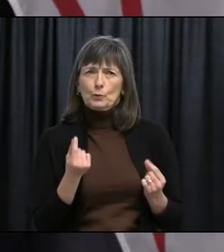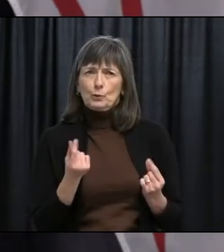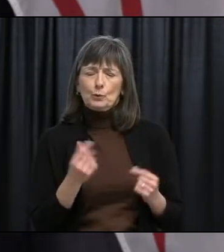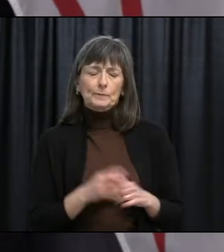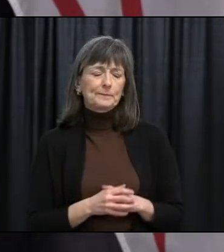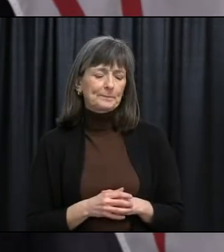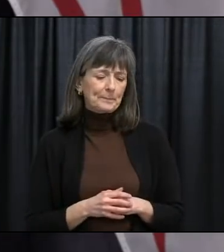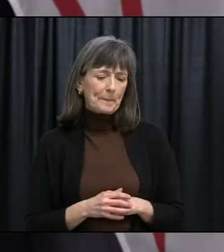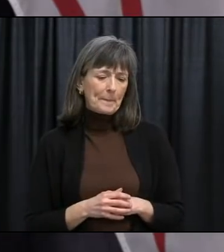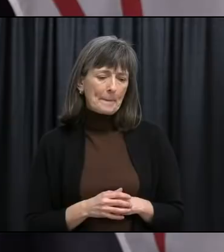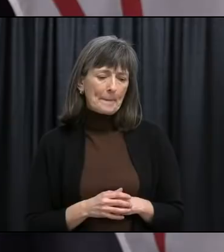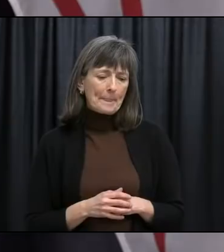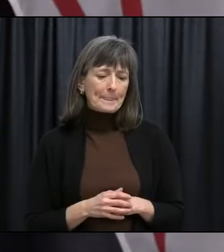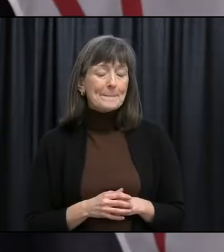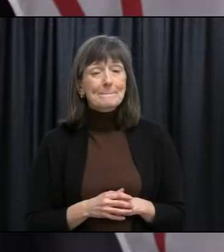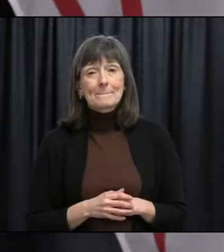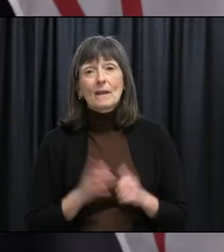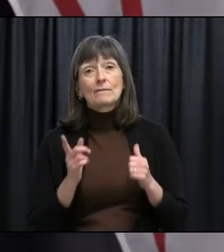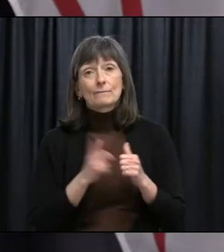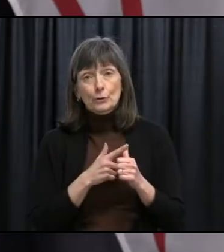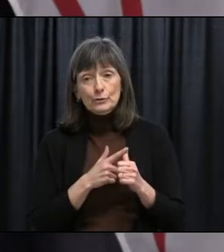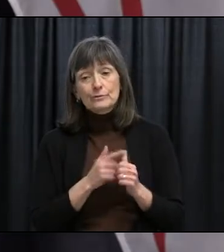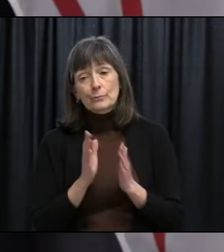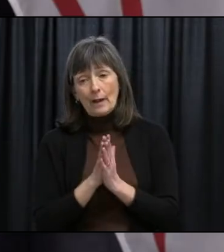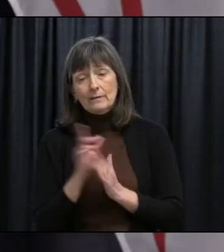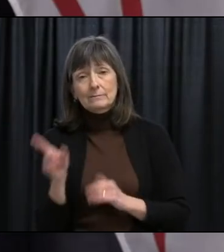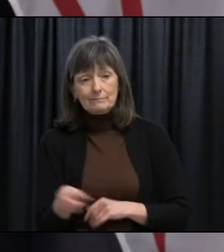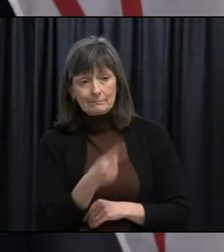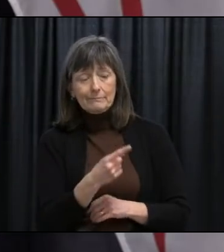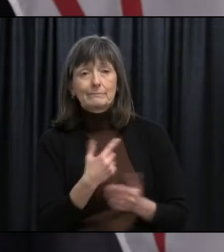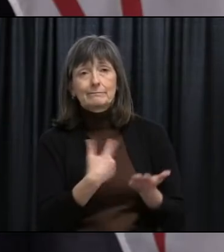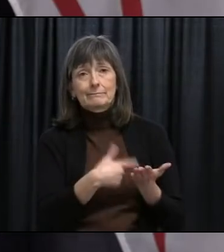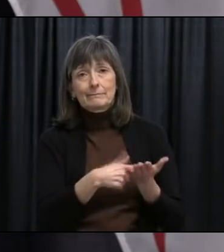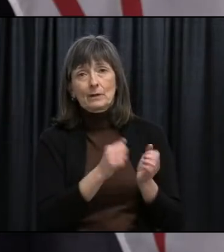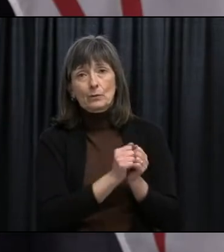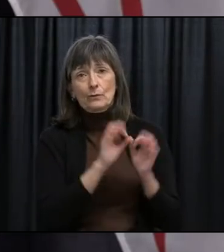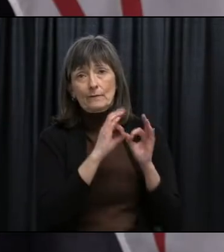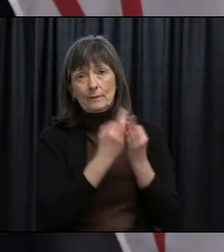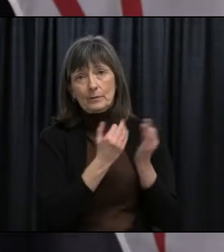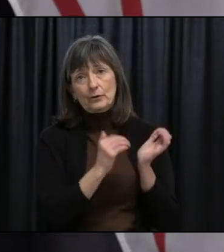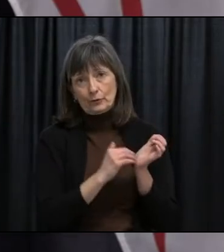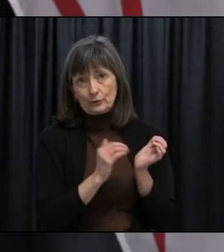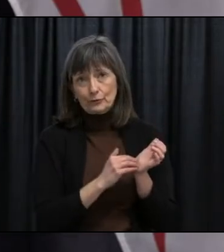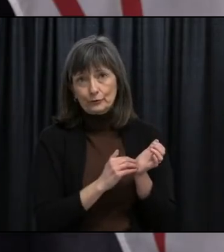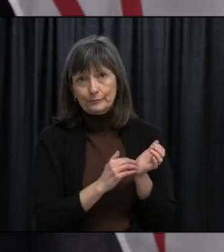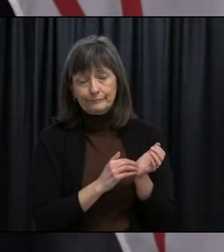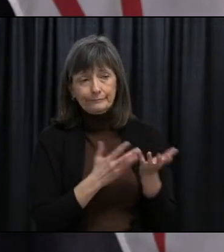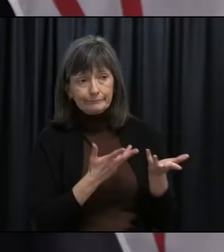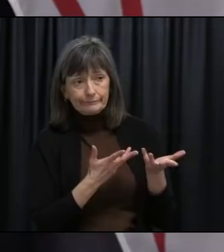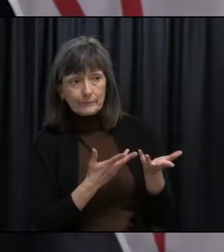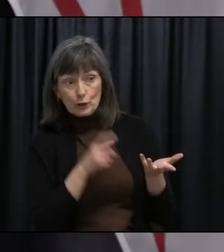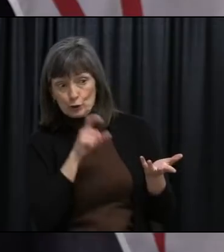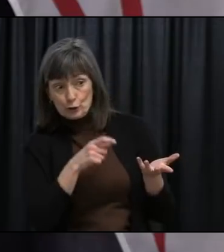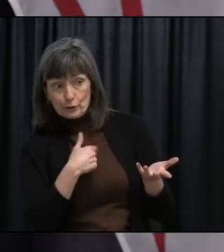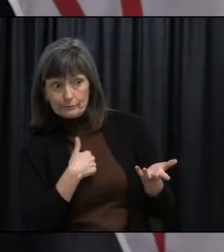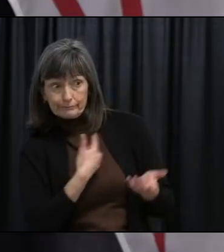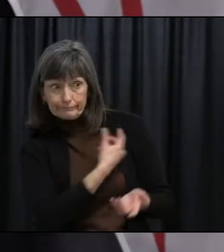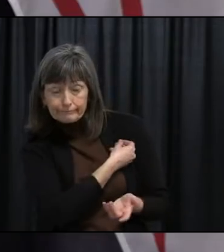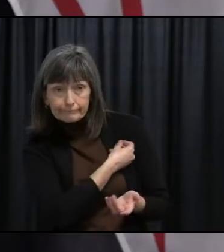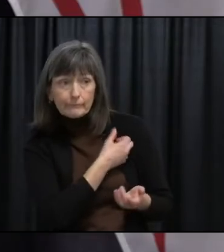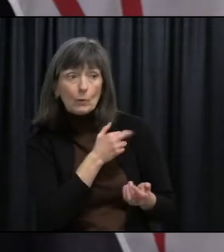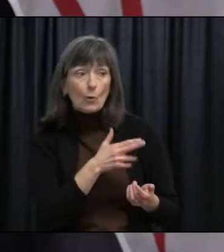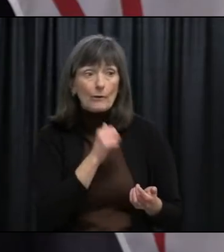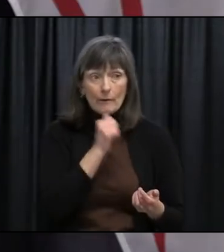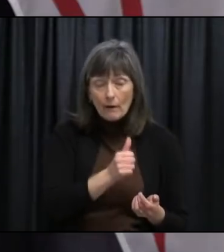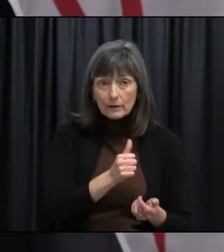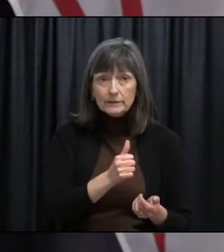caveats of, discuss with your doctor. So what we're advising people is to have a conversation with their healthcare provider, whether that's their family doctor